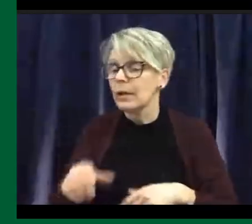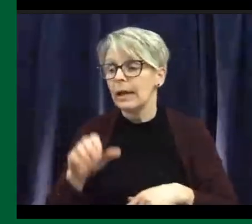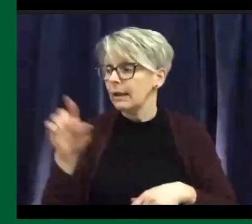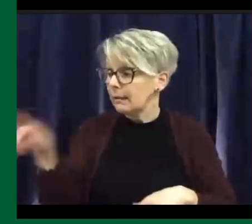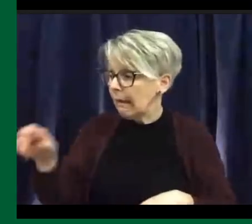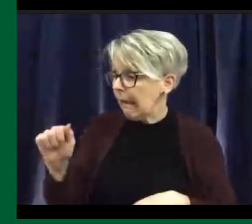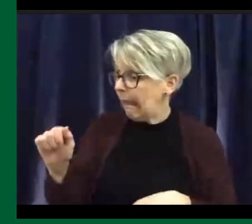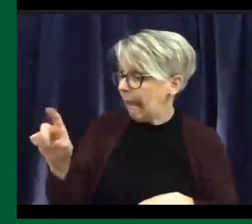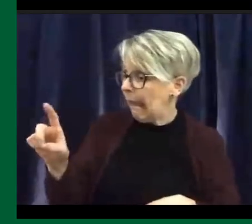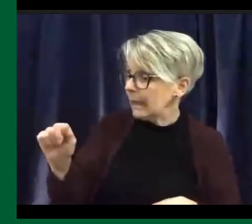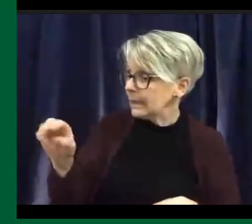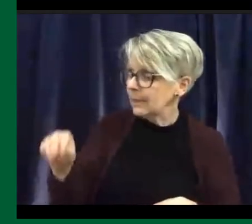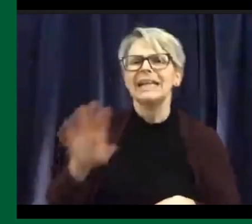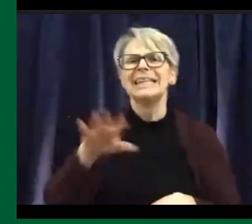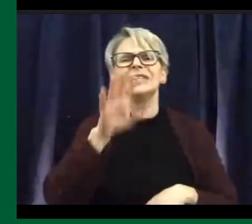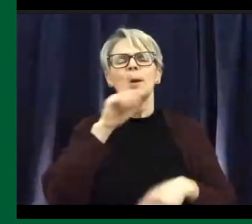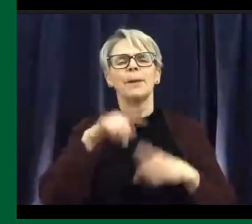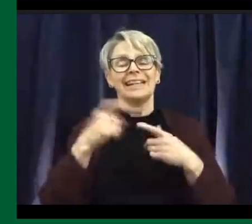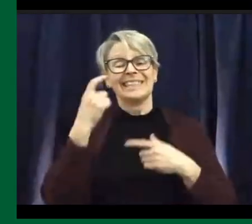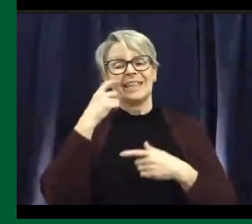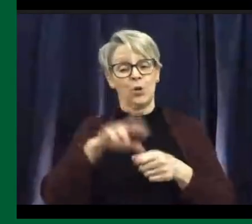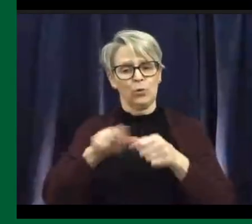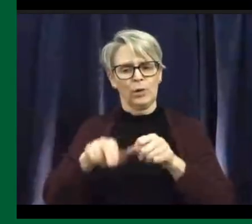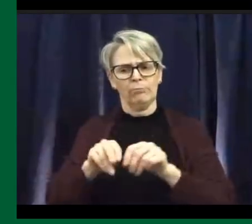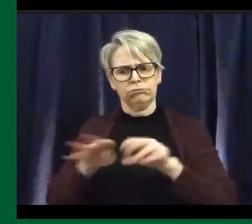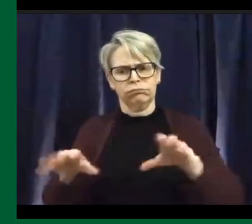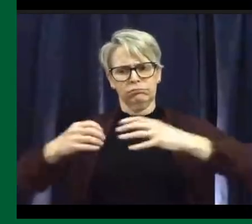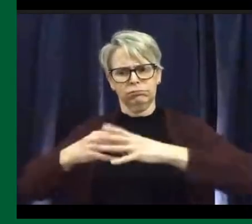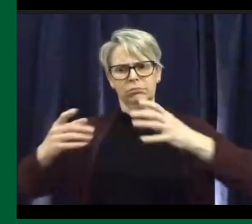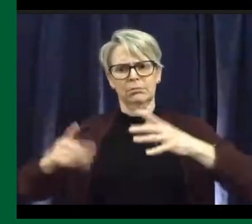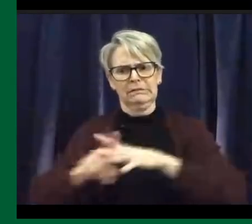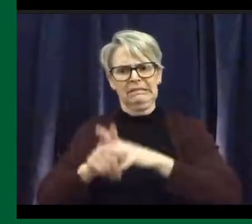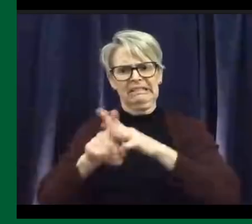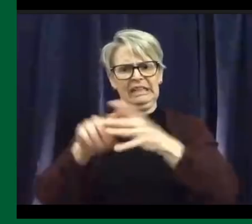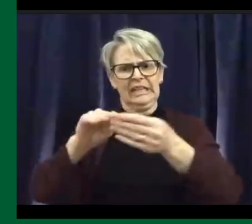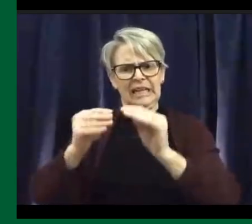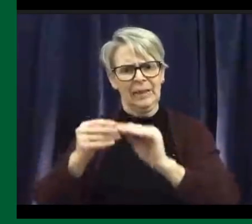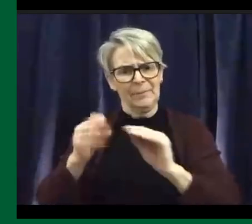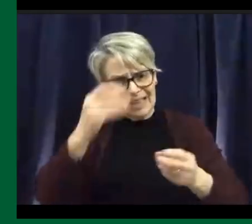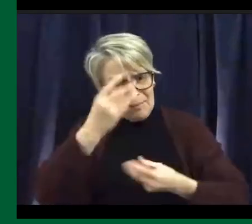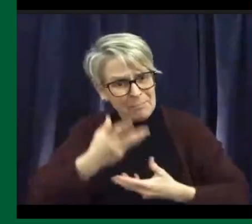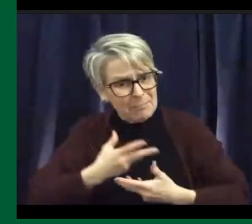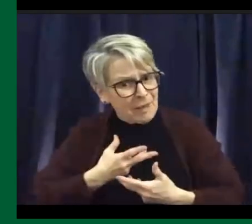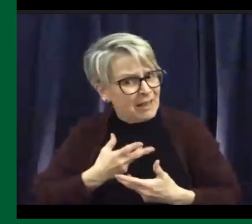in Regina recently, can you tell us any more about numbers? Are they concerning? Are